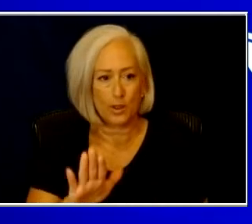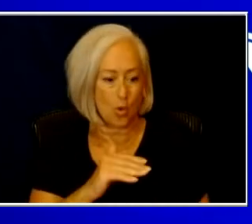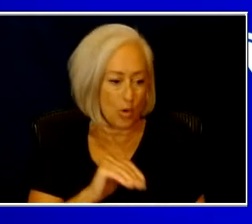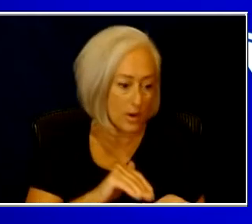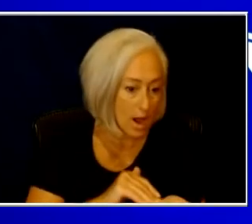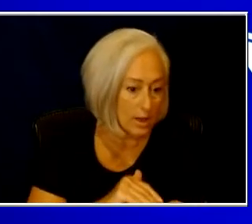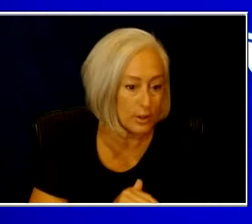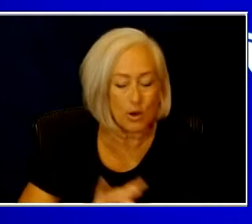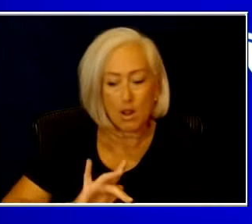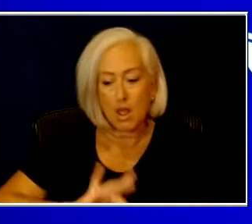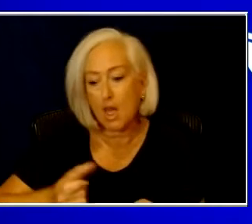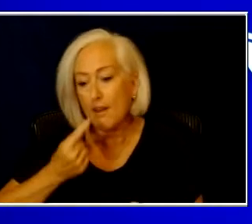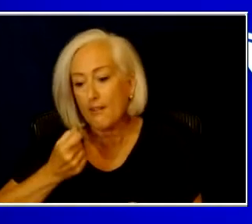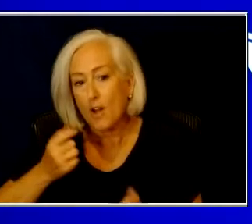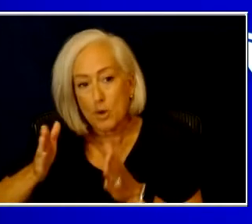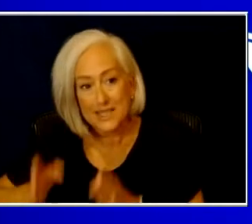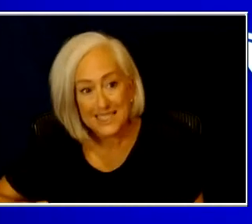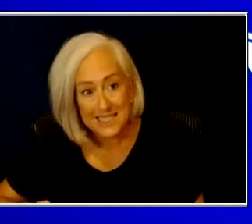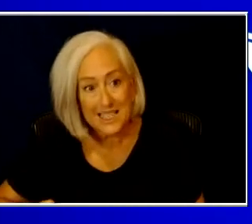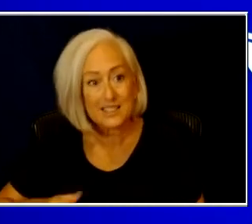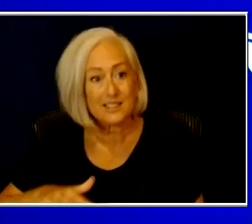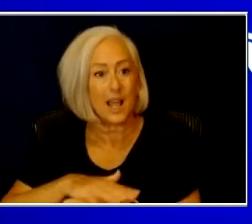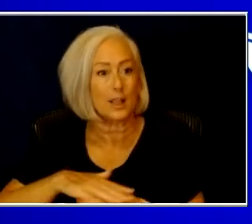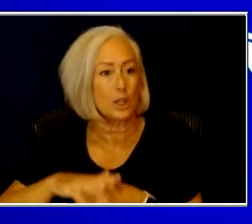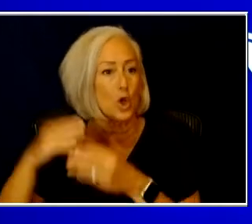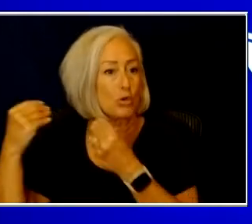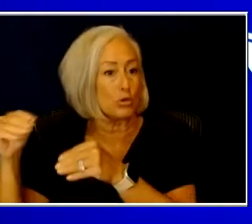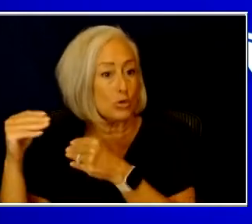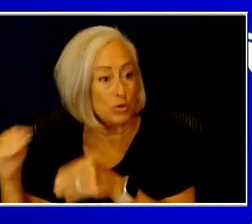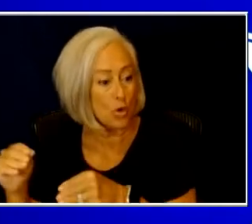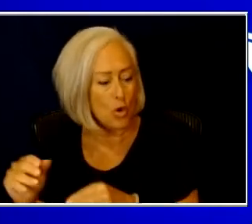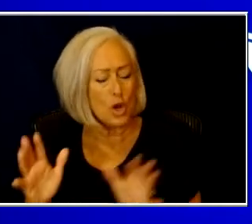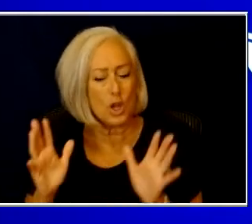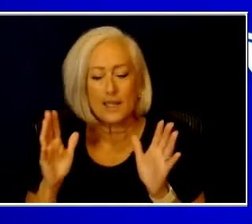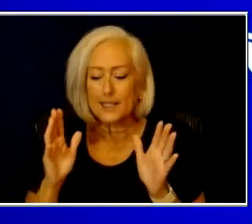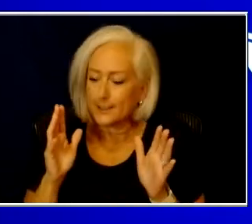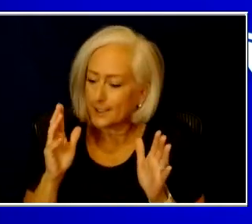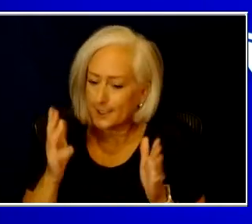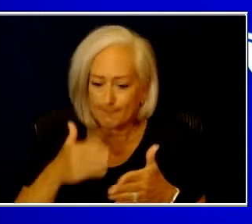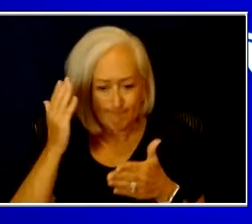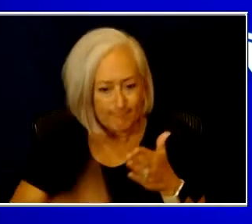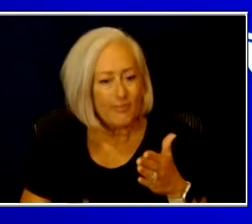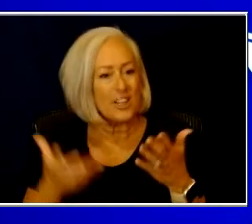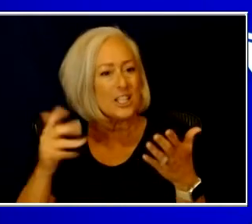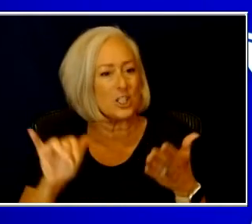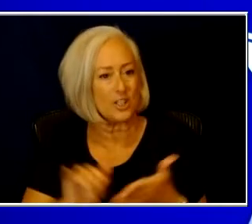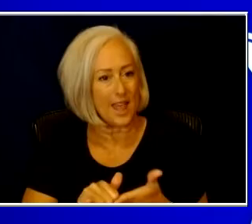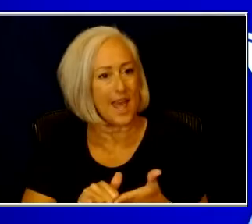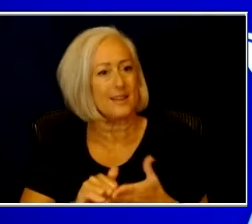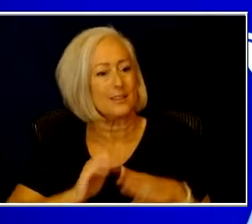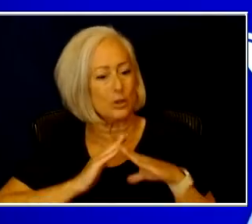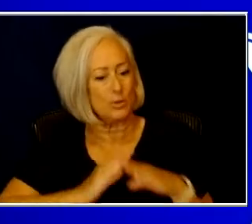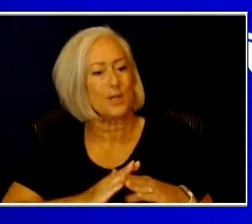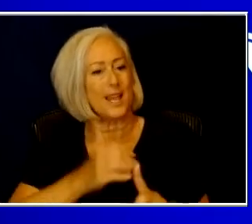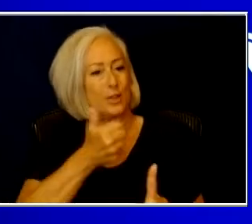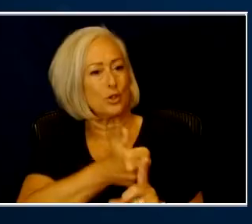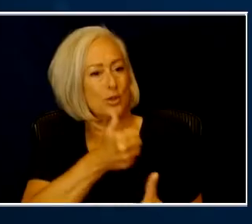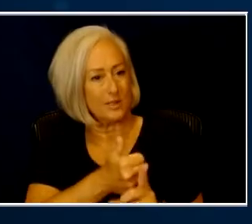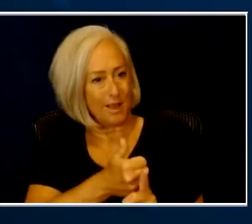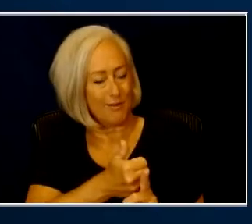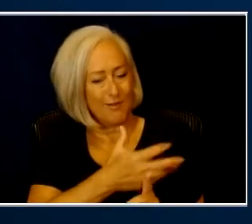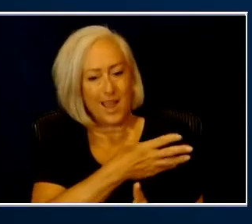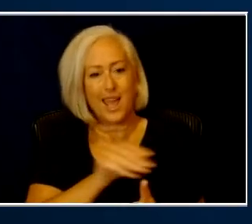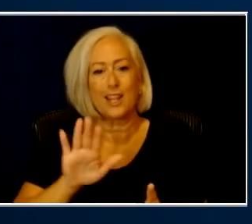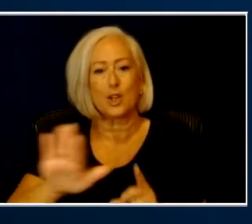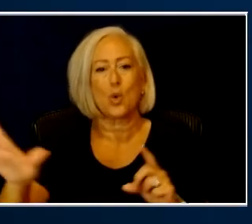at the local pharmacies. Really get that done. That will help protect you, most importantly, and then, of course, your community as well.